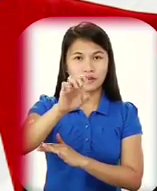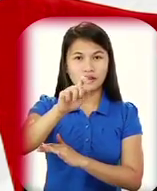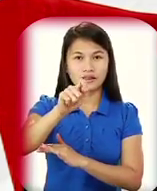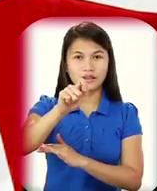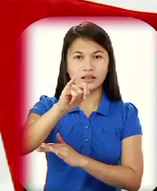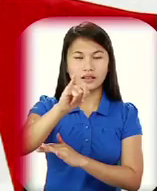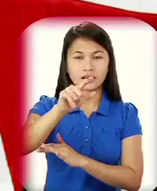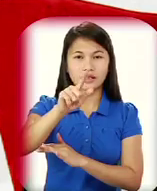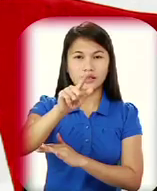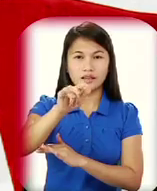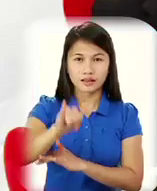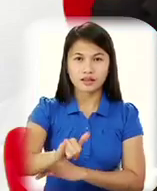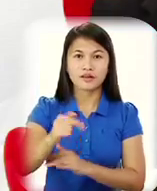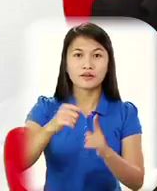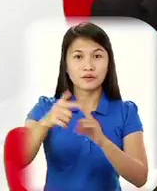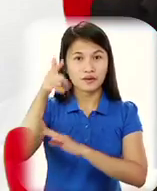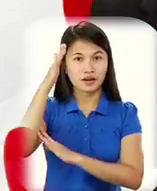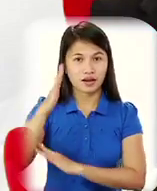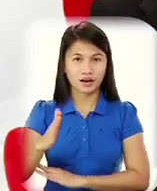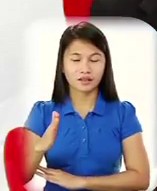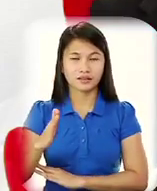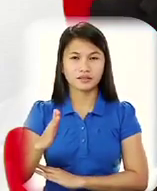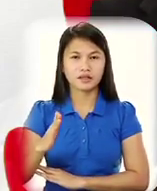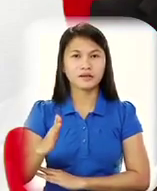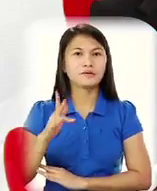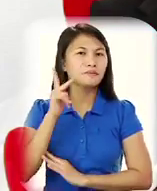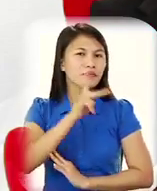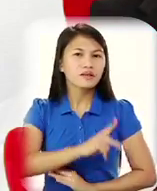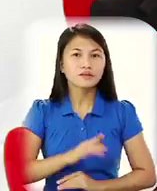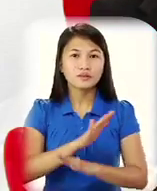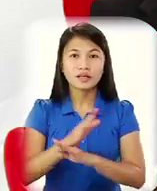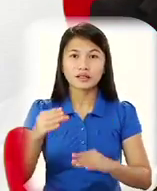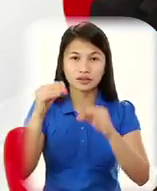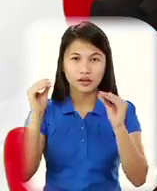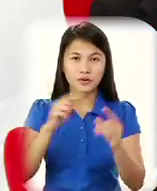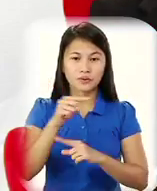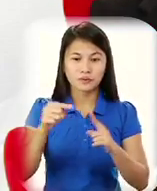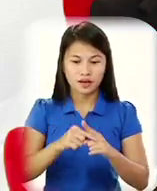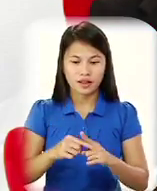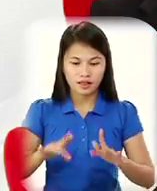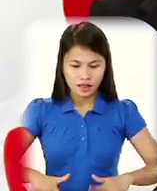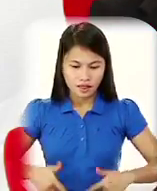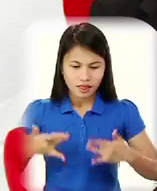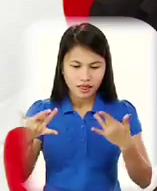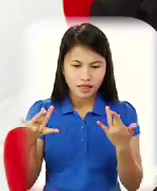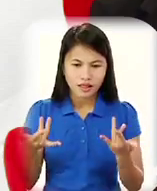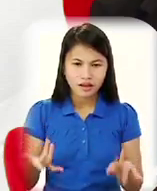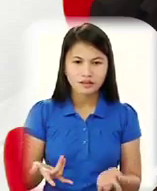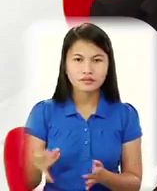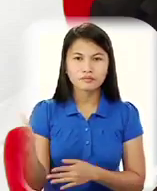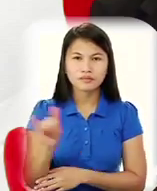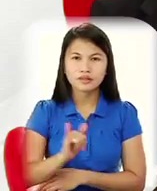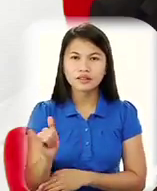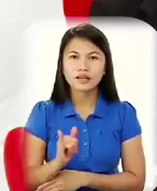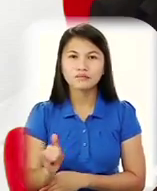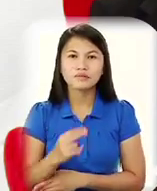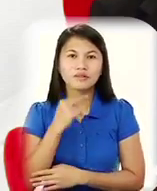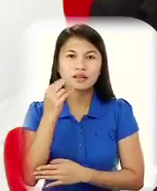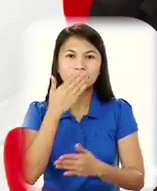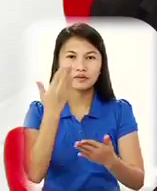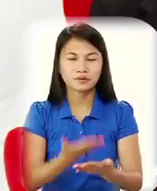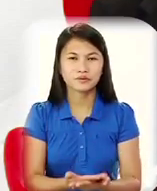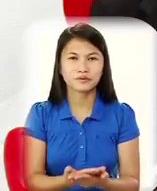God to Job. Please do not despair when life becomes